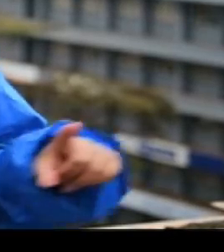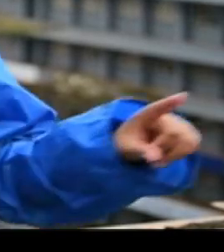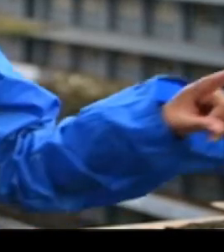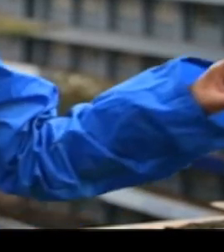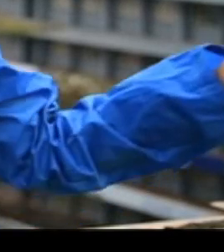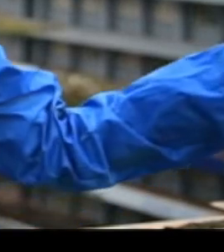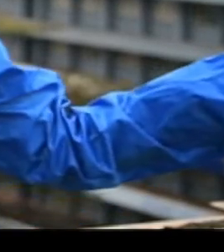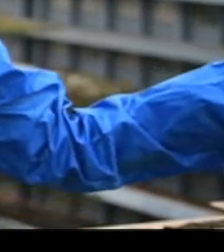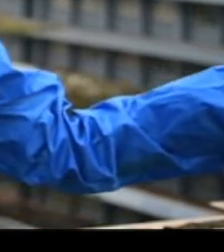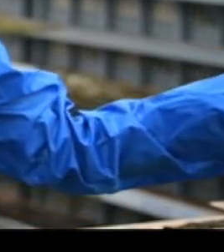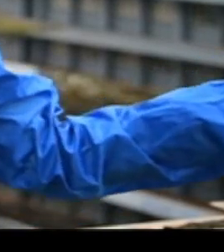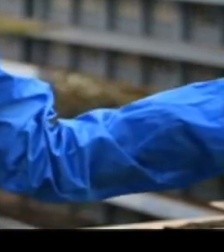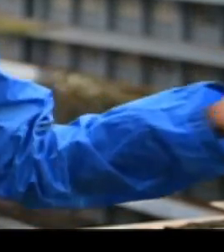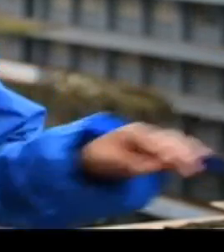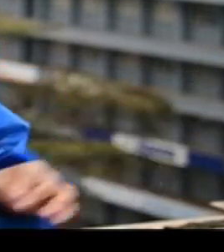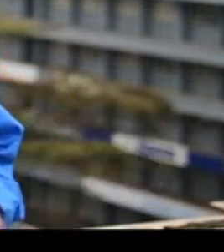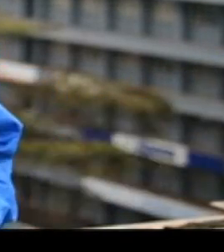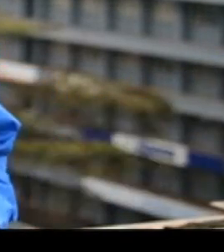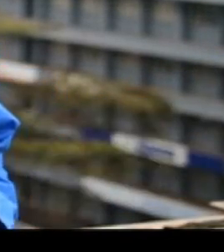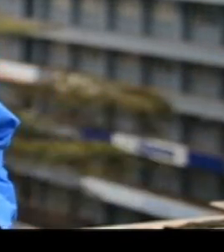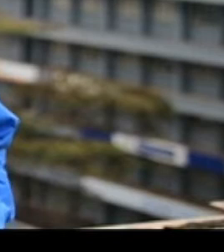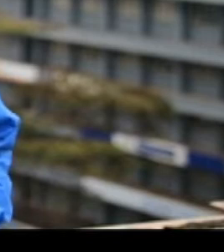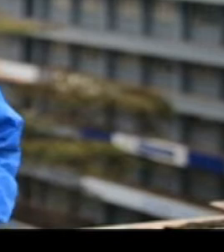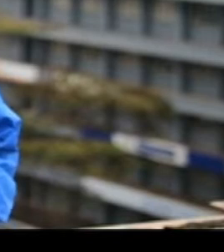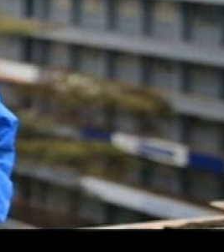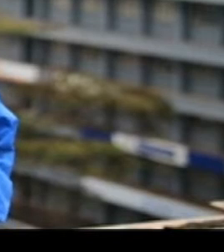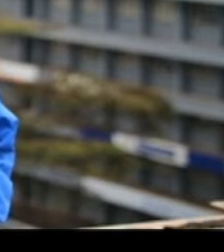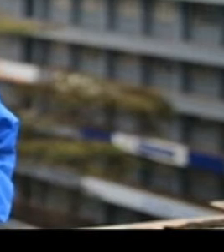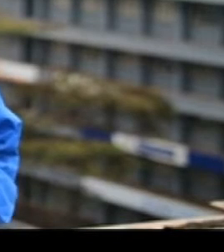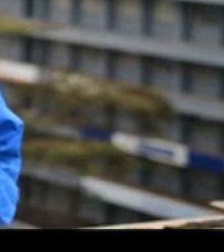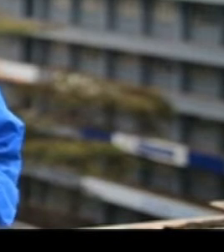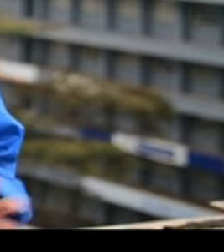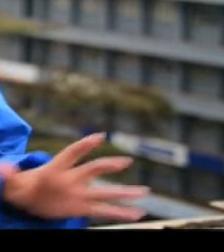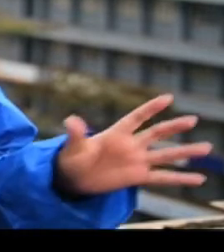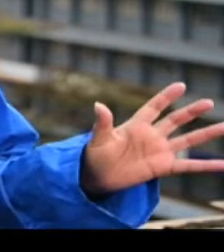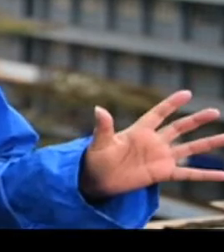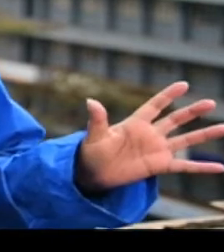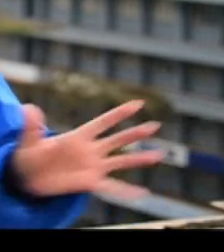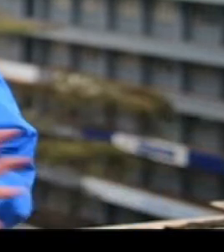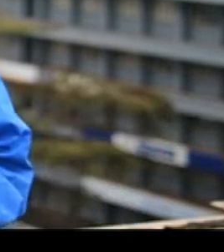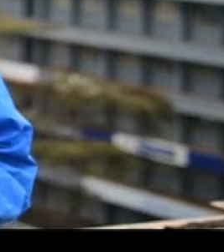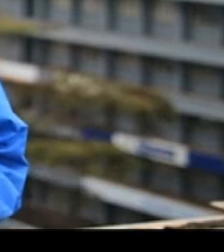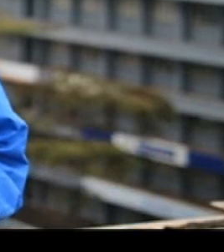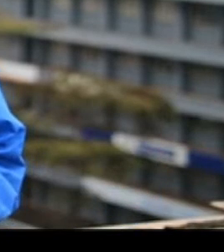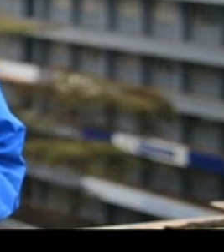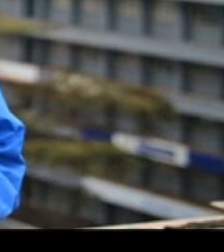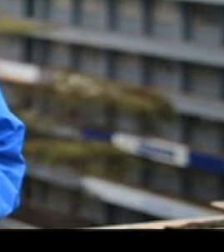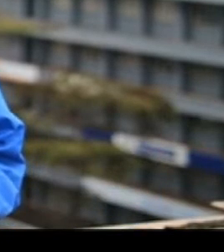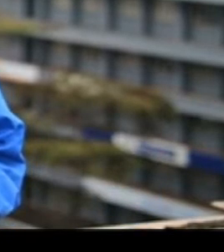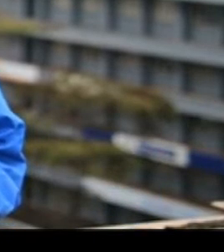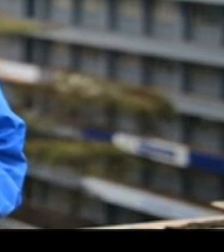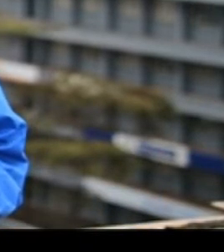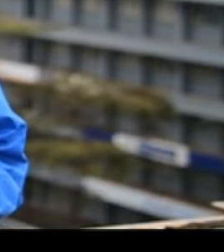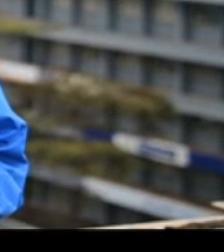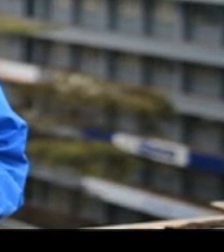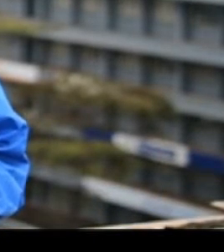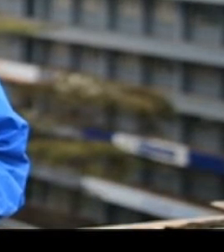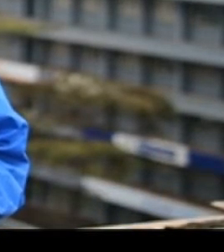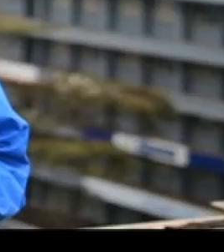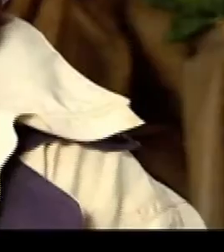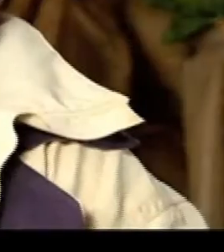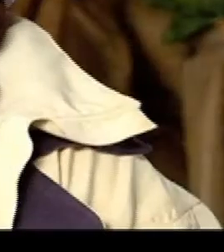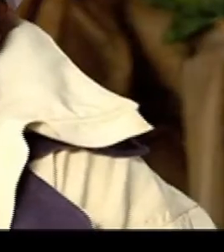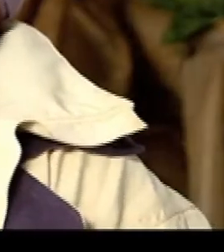may be 12 constituencies wide, but let's hear from the residents of this area on what their expectations are as far as the elections are